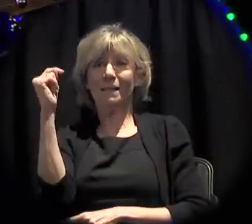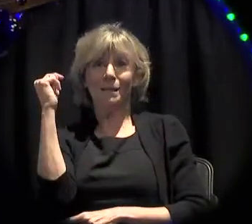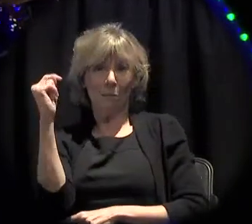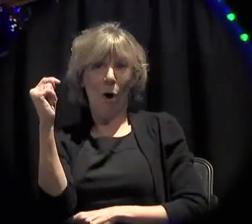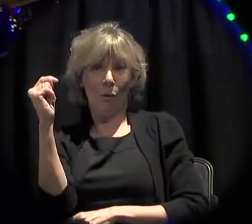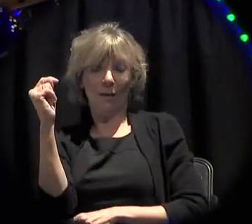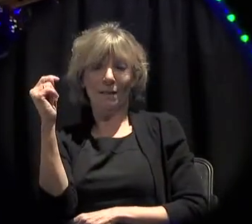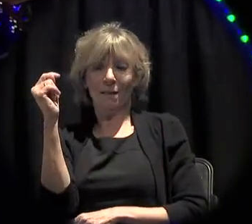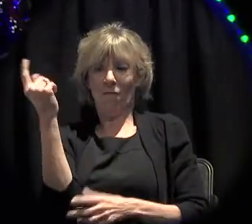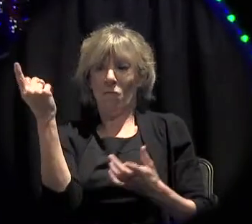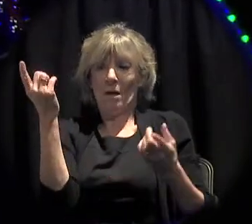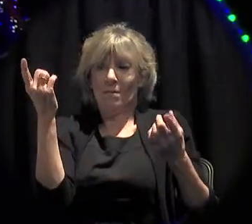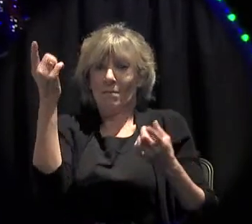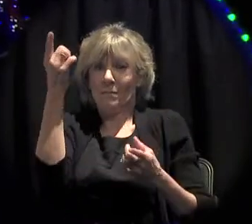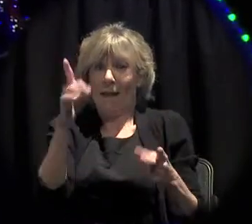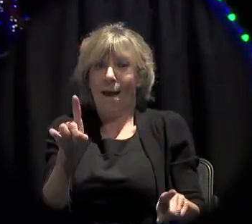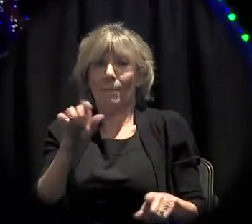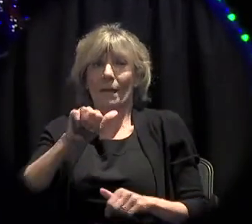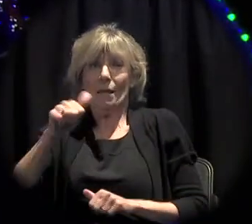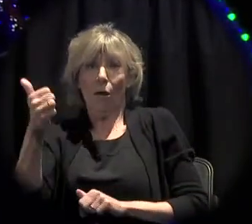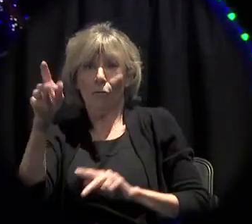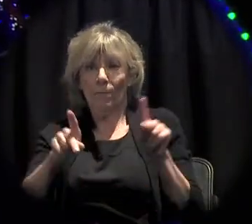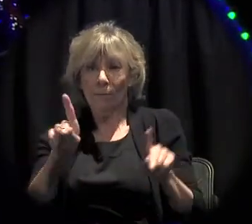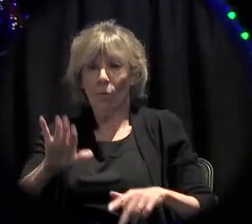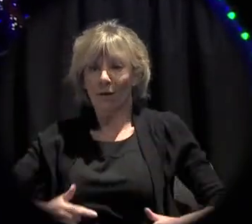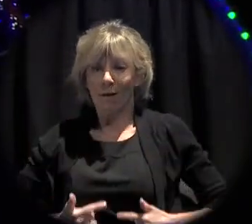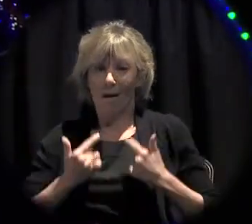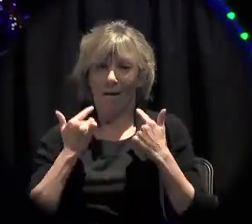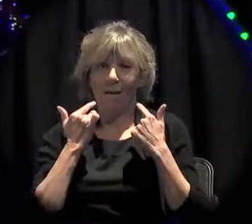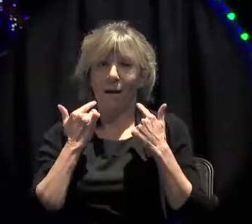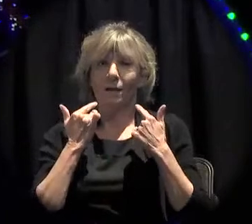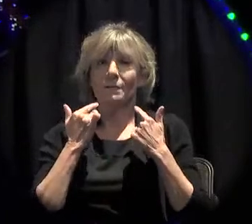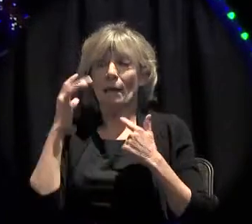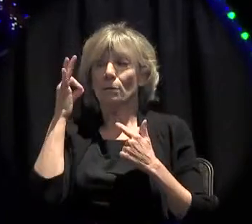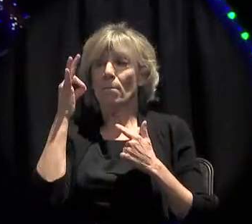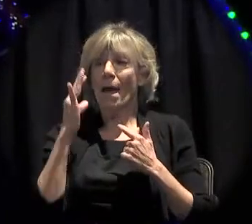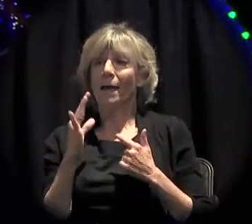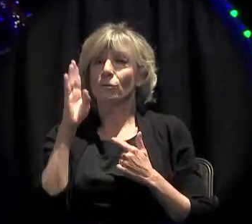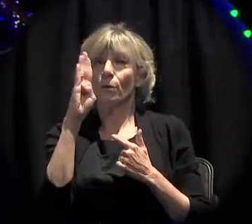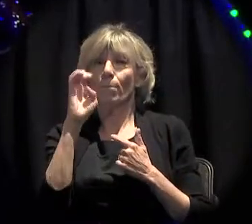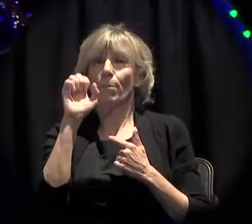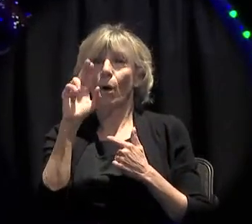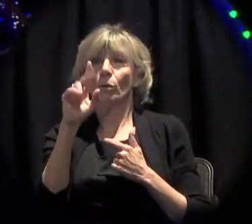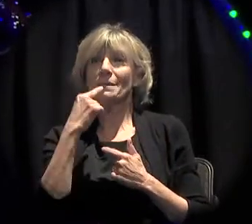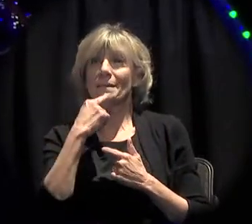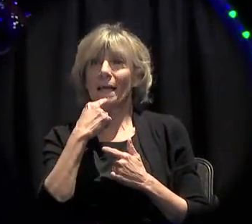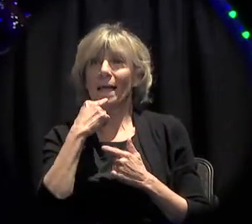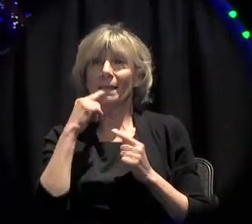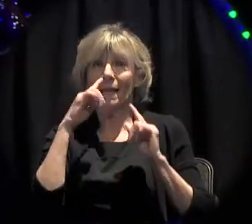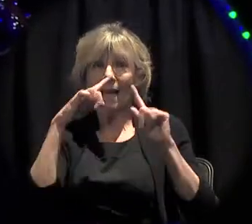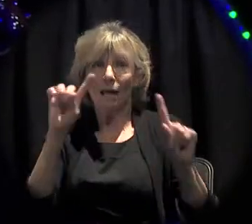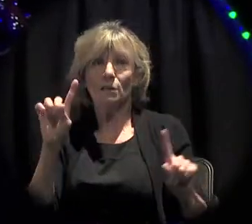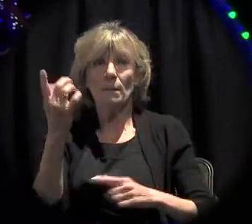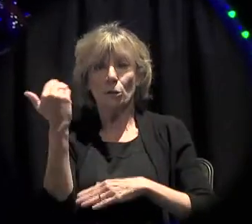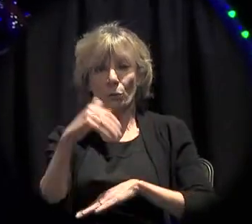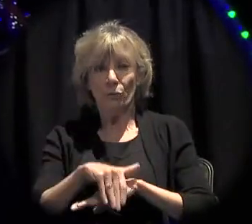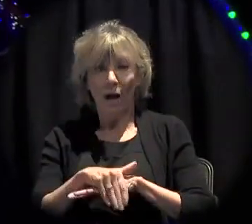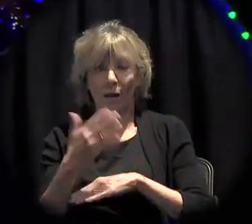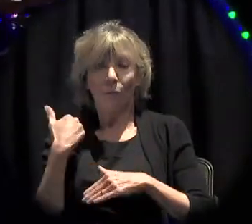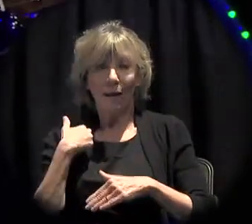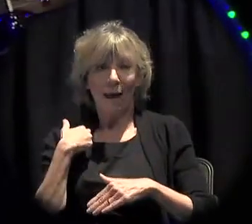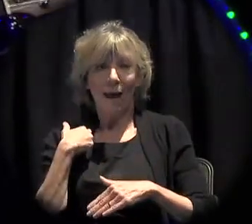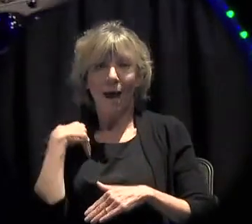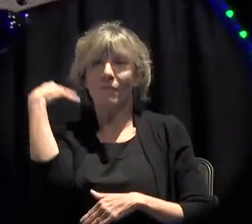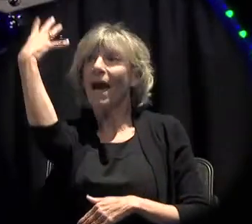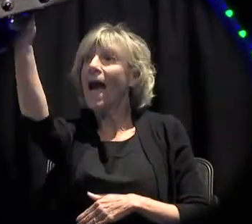what God is doing in the lives of those among us. As Pastor Bo said in the announcements, this evening we have our